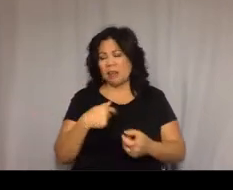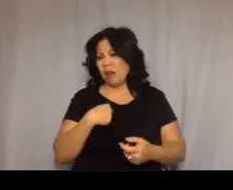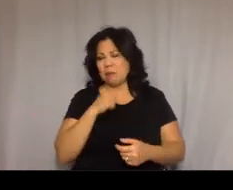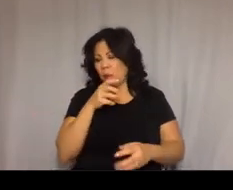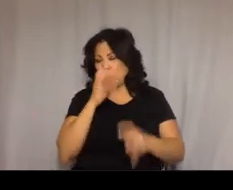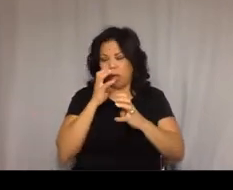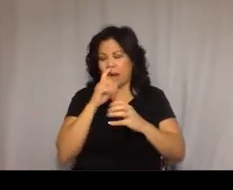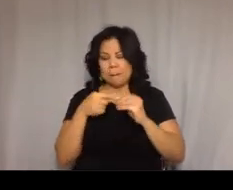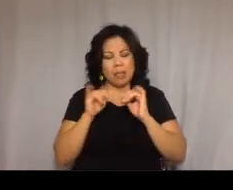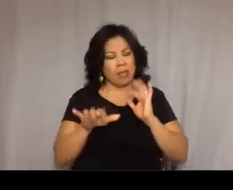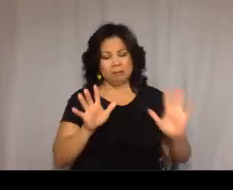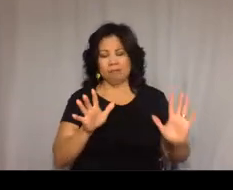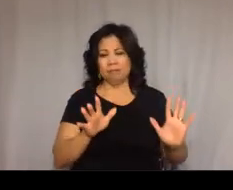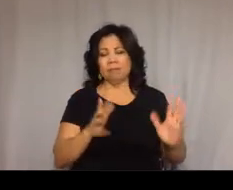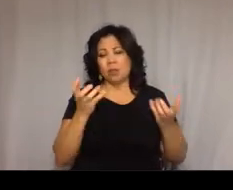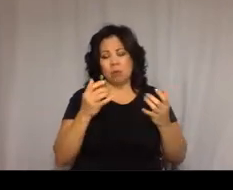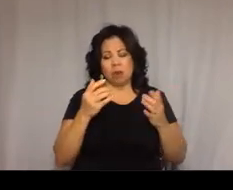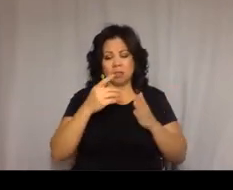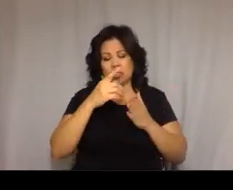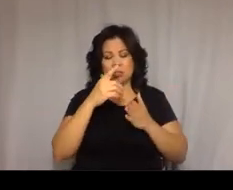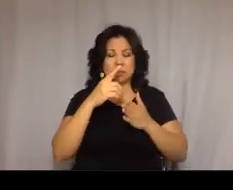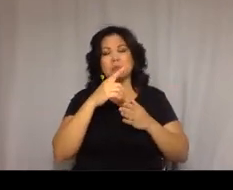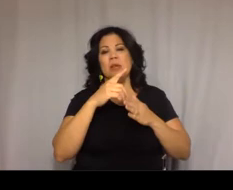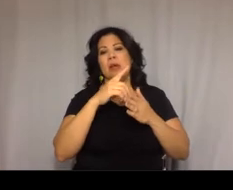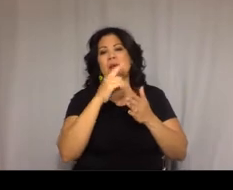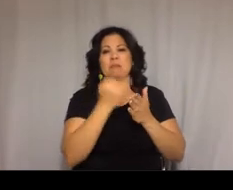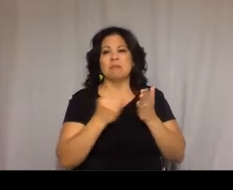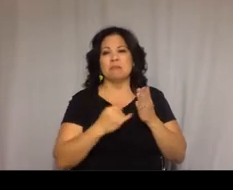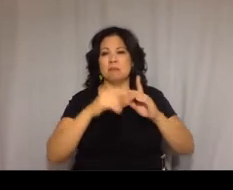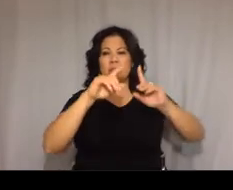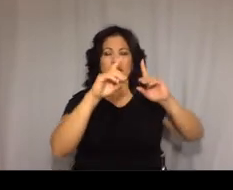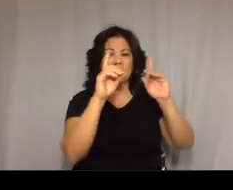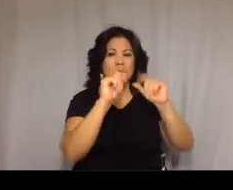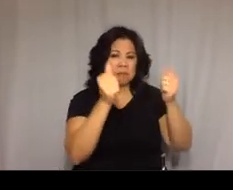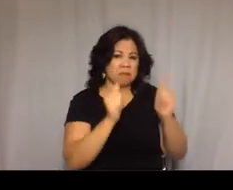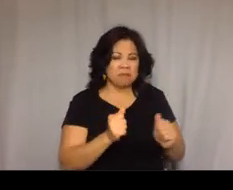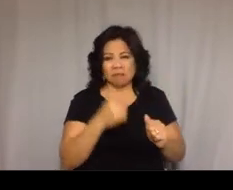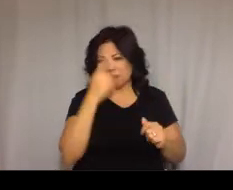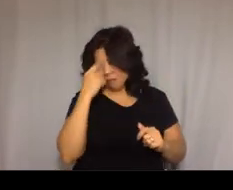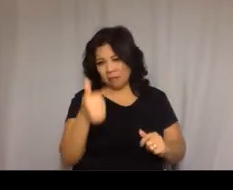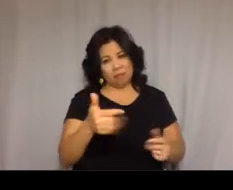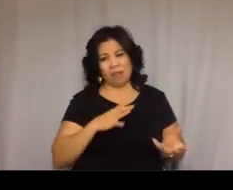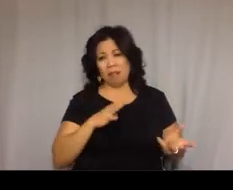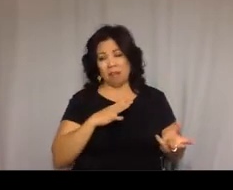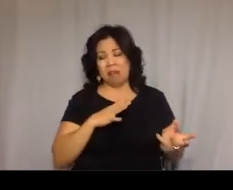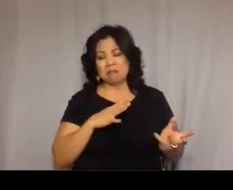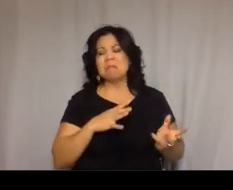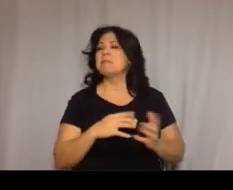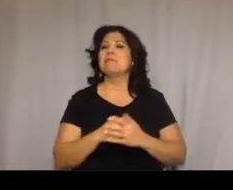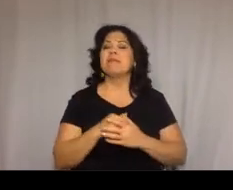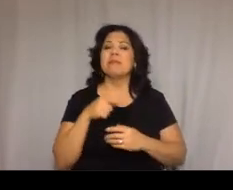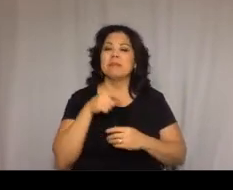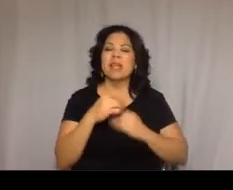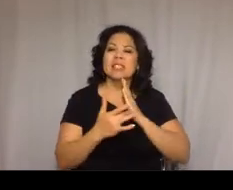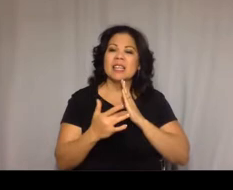fussy. If you want to just draw your shapes and they aren't quite symmetrical, that is fine by me. This trick is mostly for the people